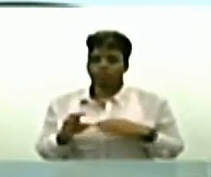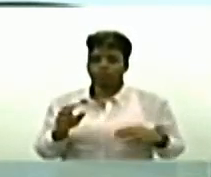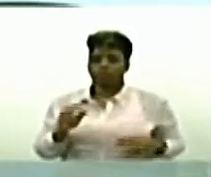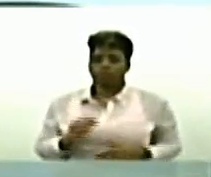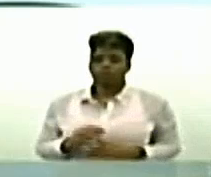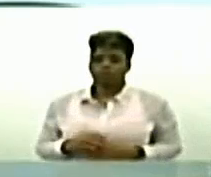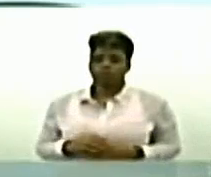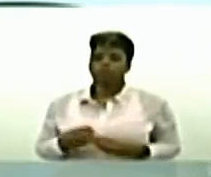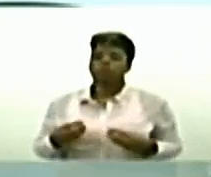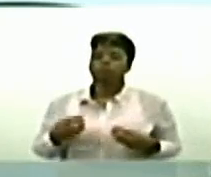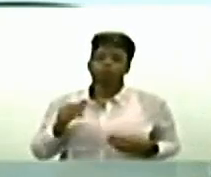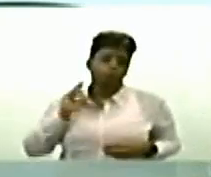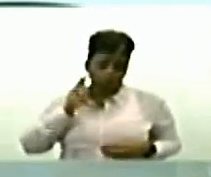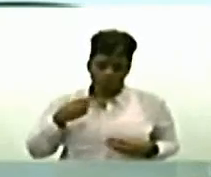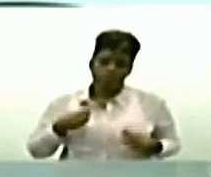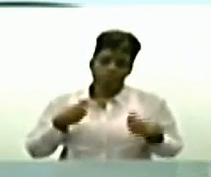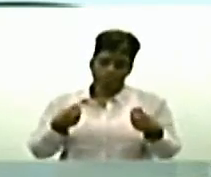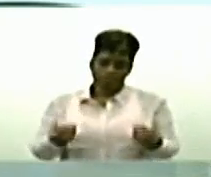given that